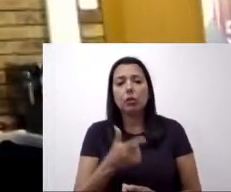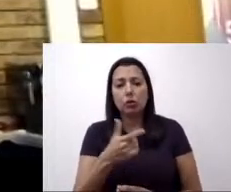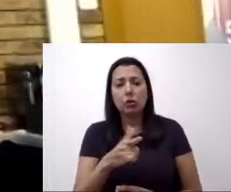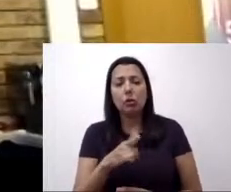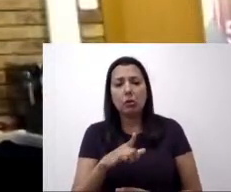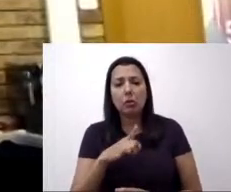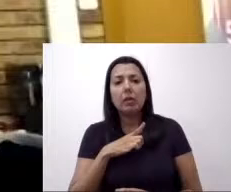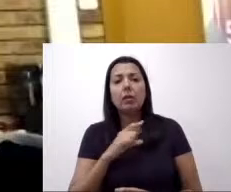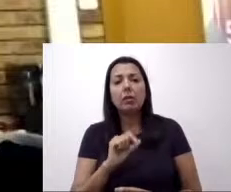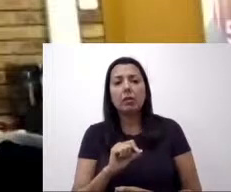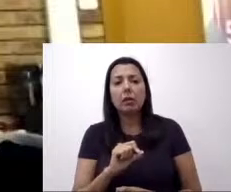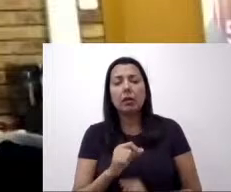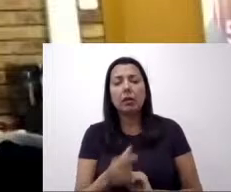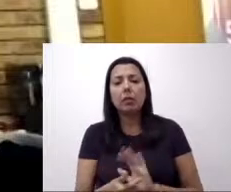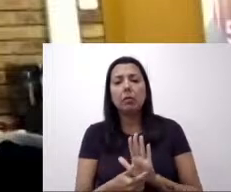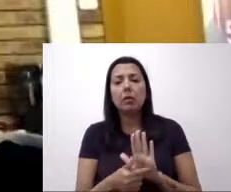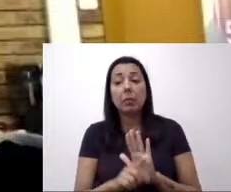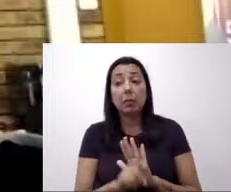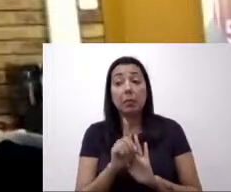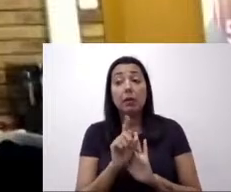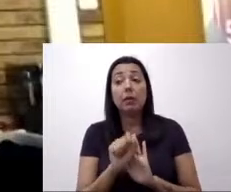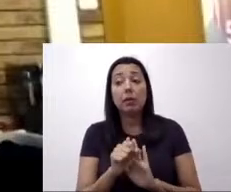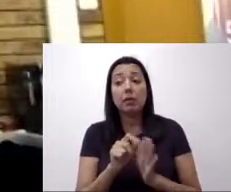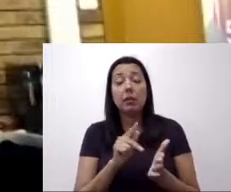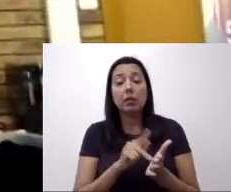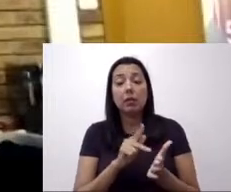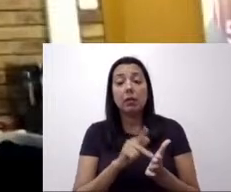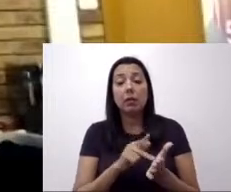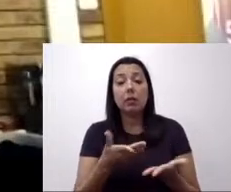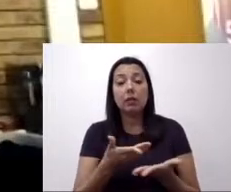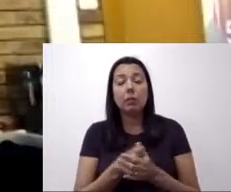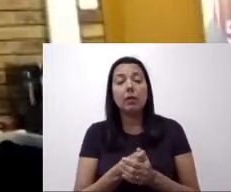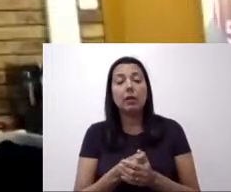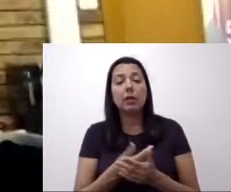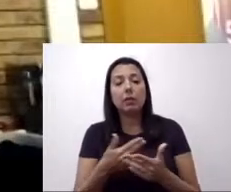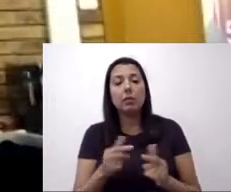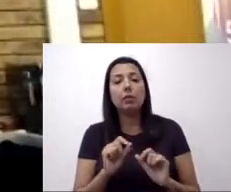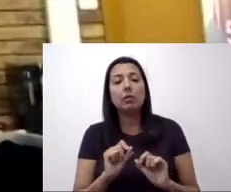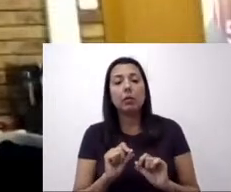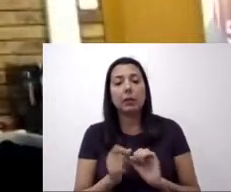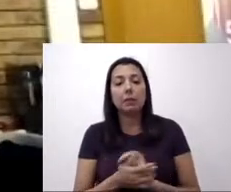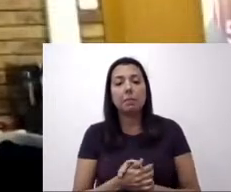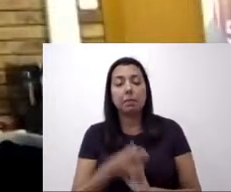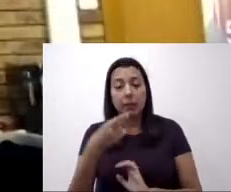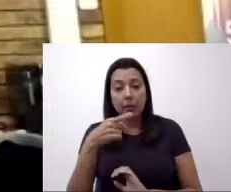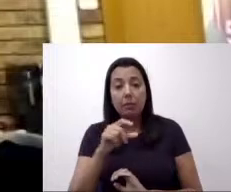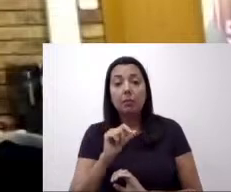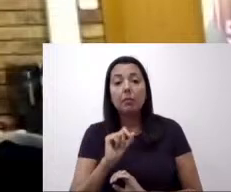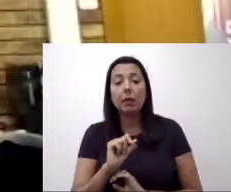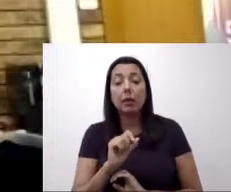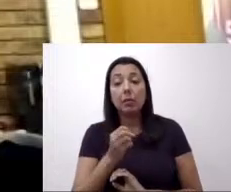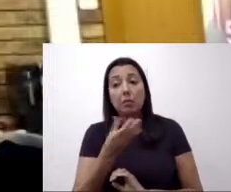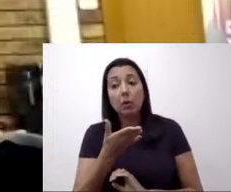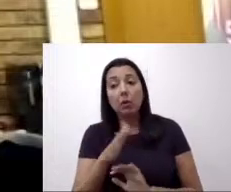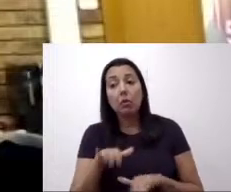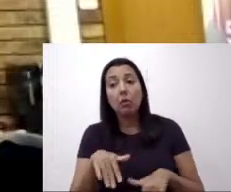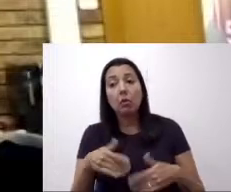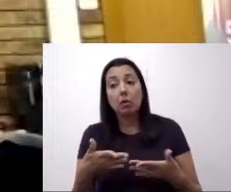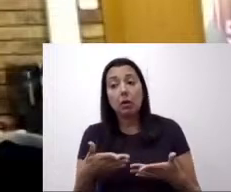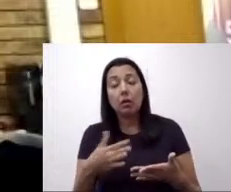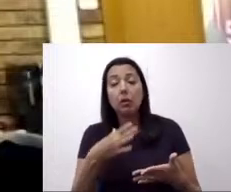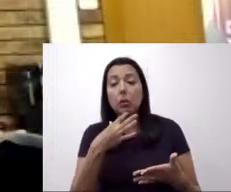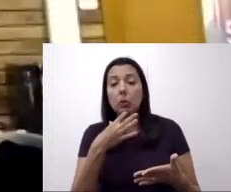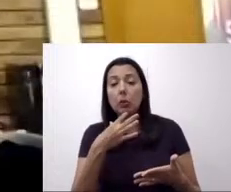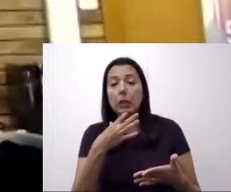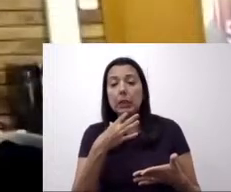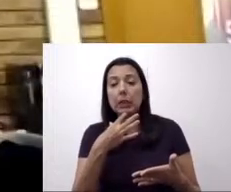first this reality. And the ability, for example, we know this ability, the ability of the actor to say what is liberal and what is not.